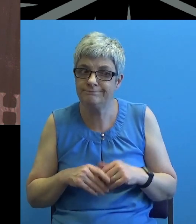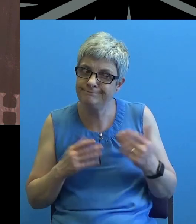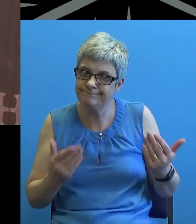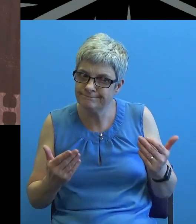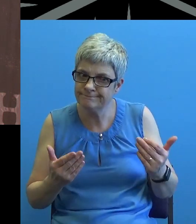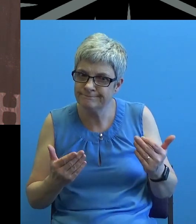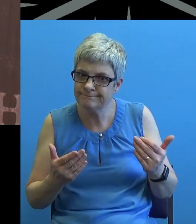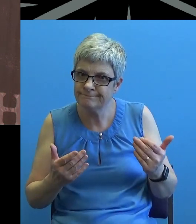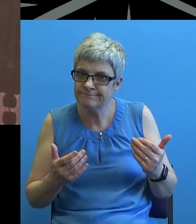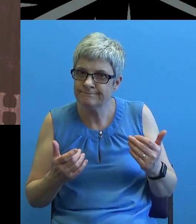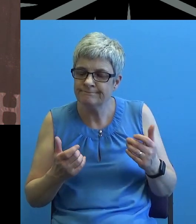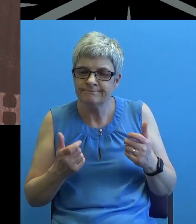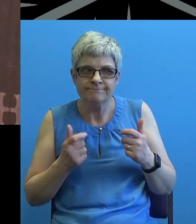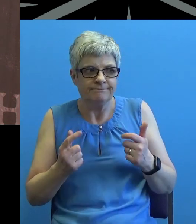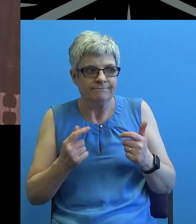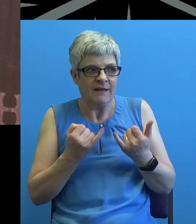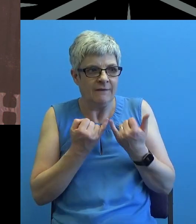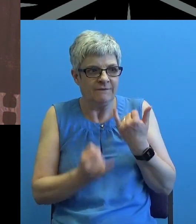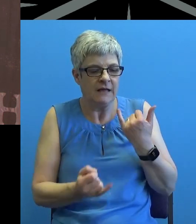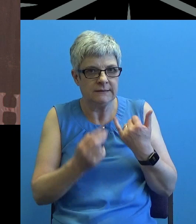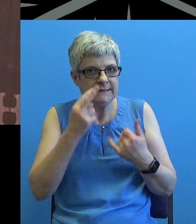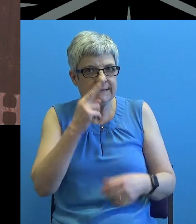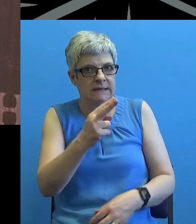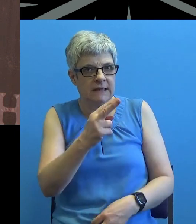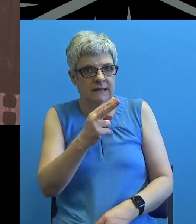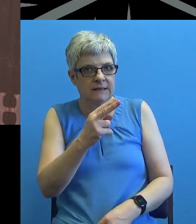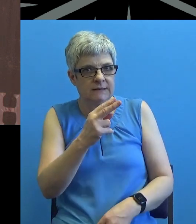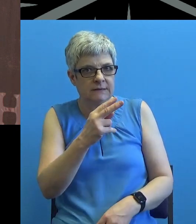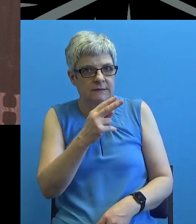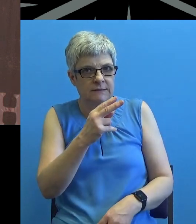Oh, how much they failed to see.